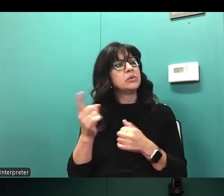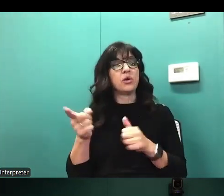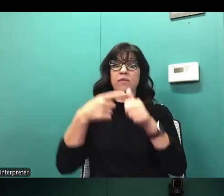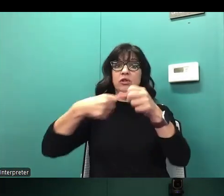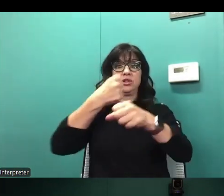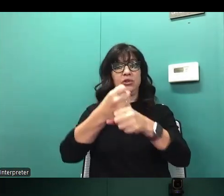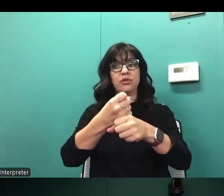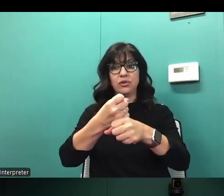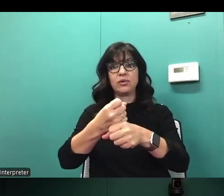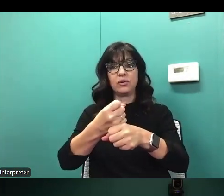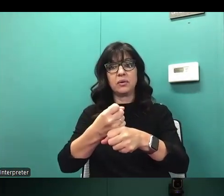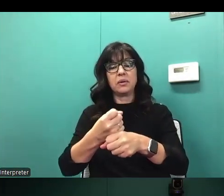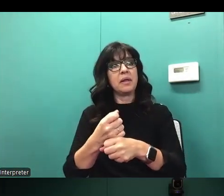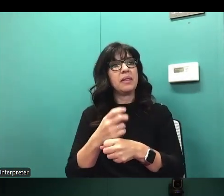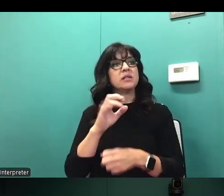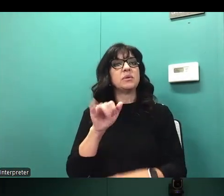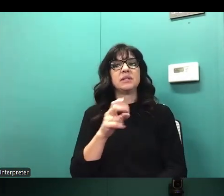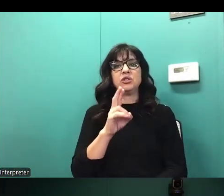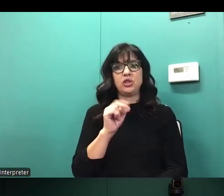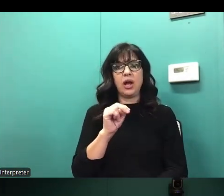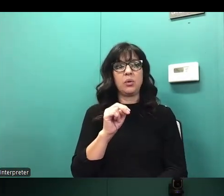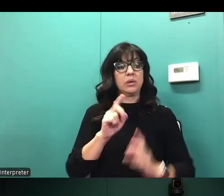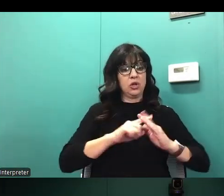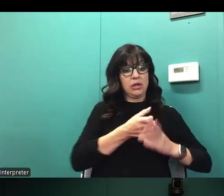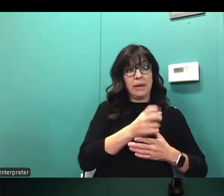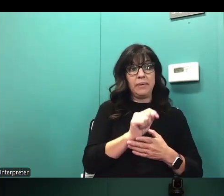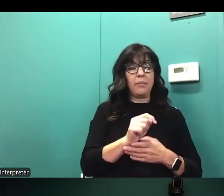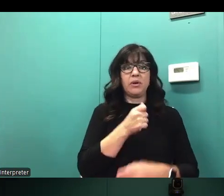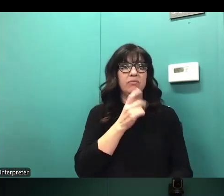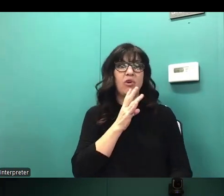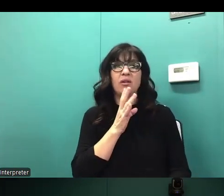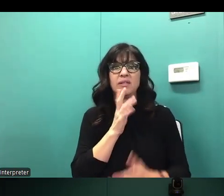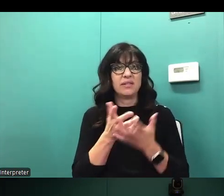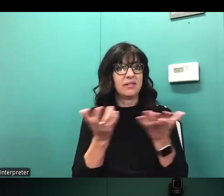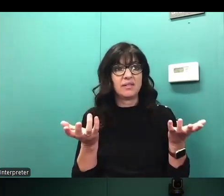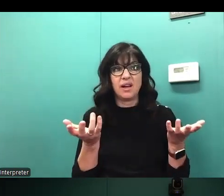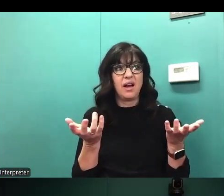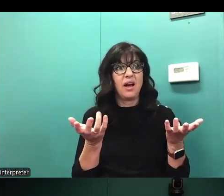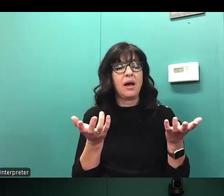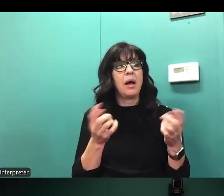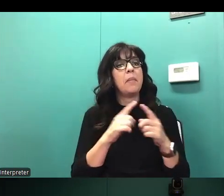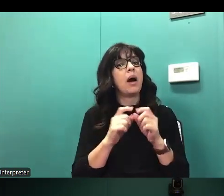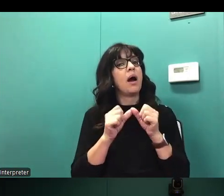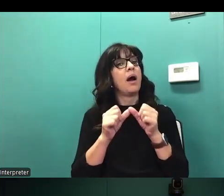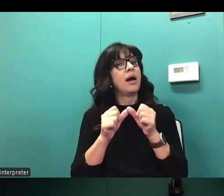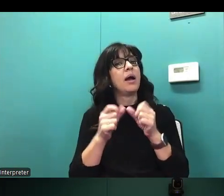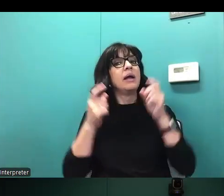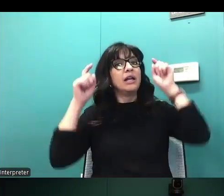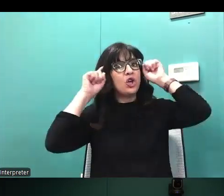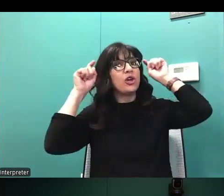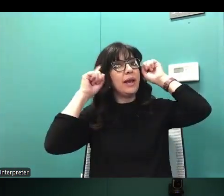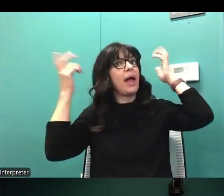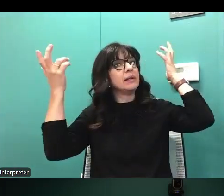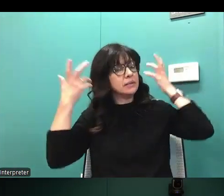year. So this was done in January. So when she first started in September, she wasn't giving me very long ones, but that she was consistently wearing her hearing